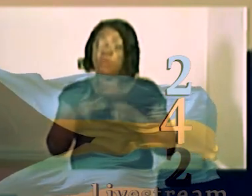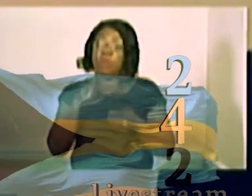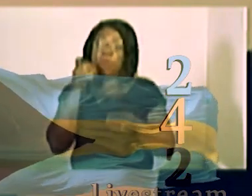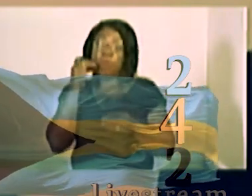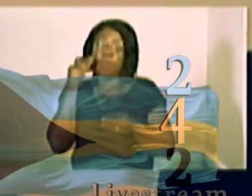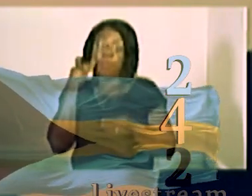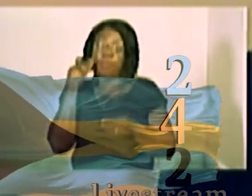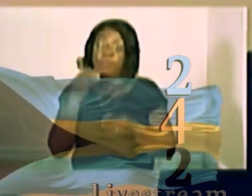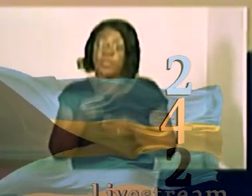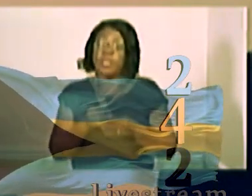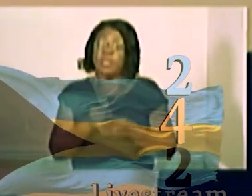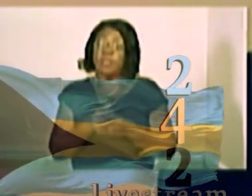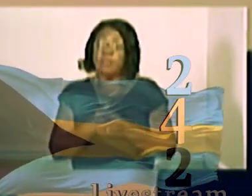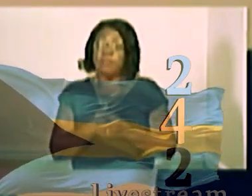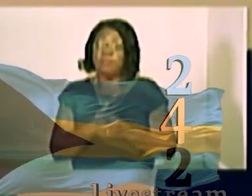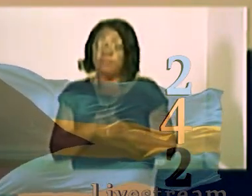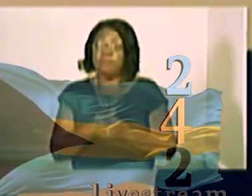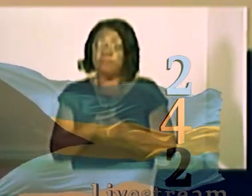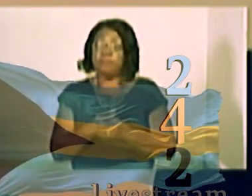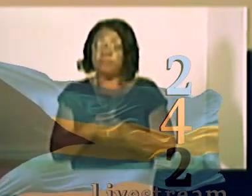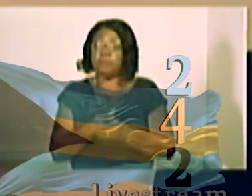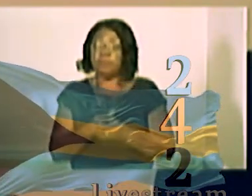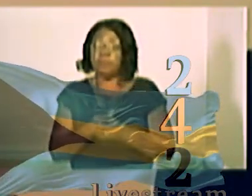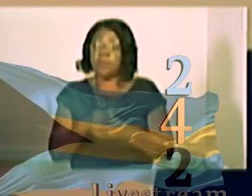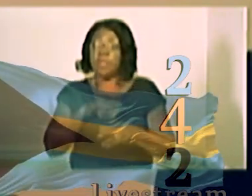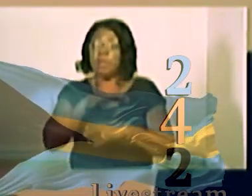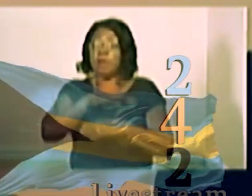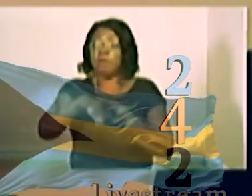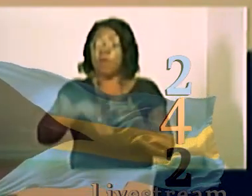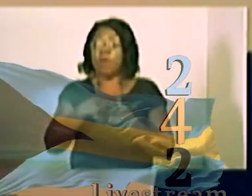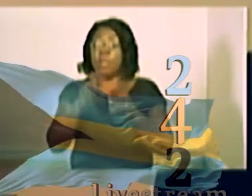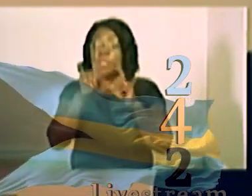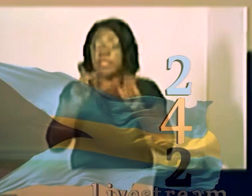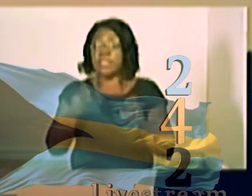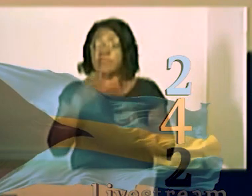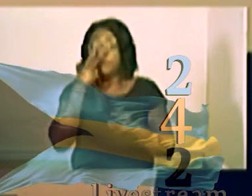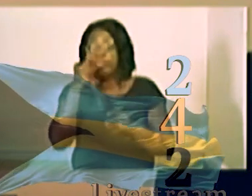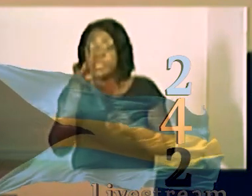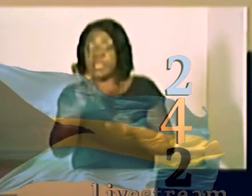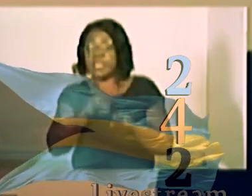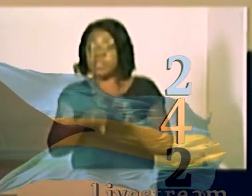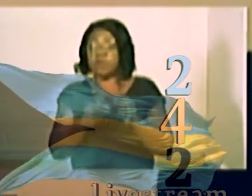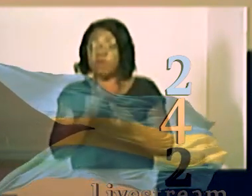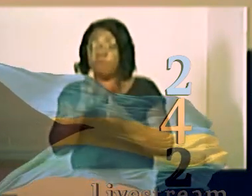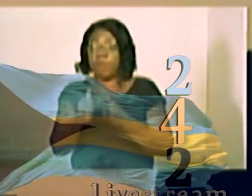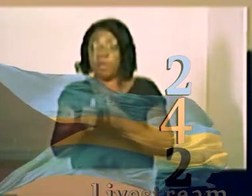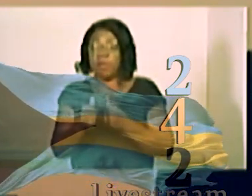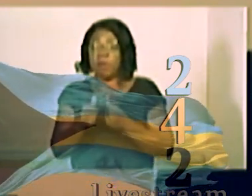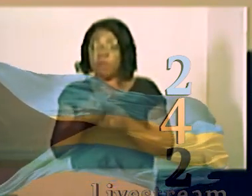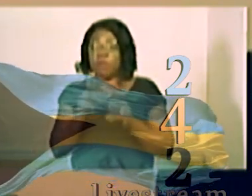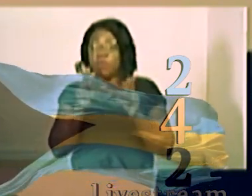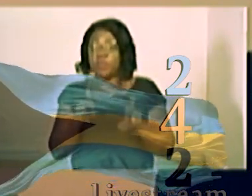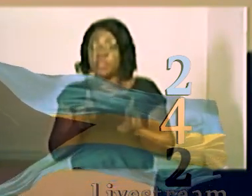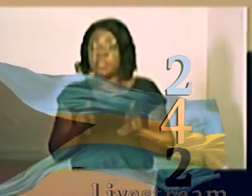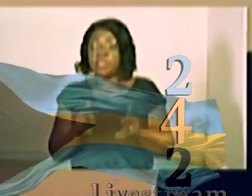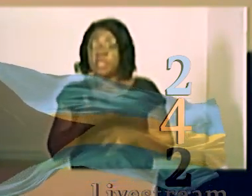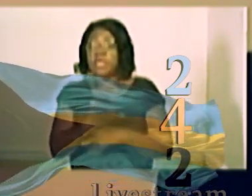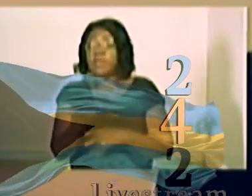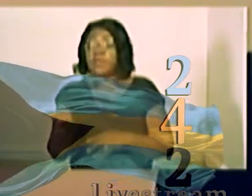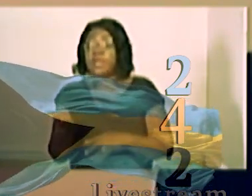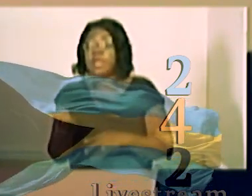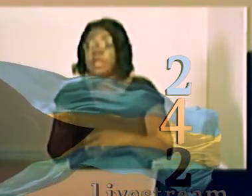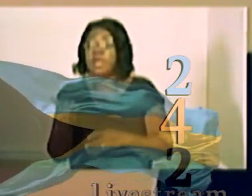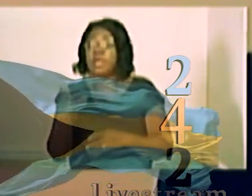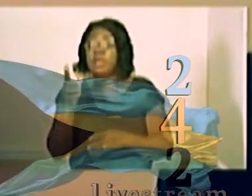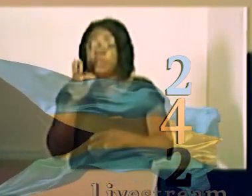investigation for COVID-19. Of all the tests that we would have sent so far for those persons under investigations, there are some 3